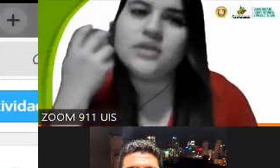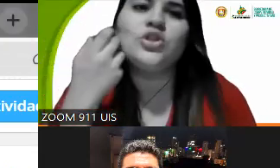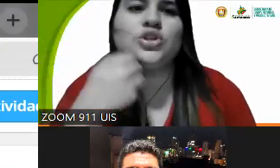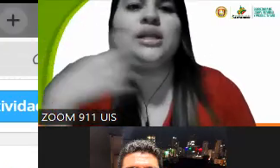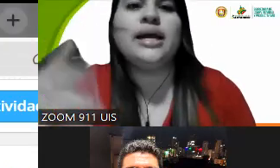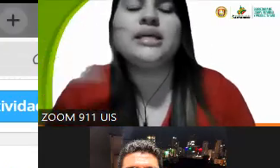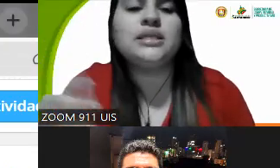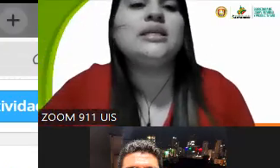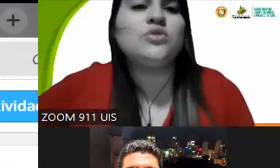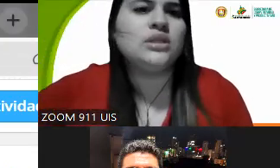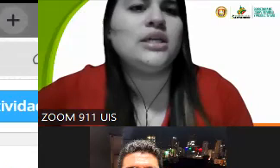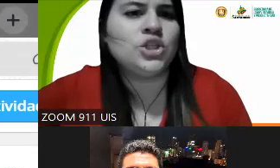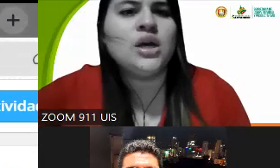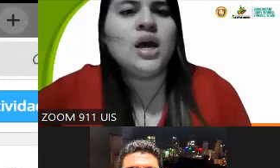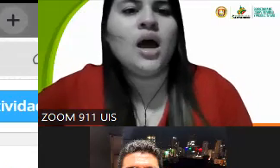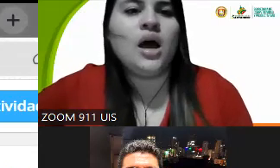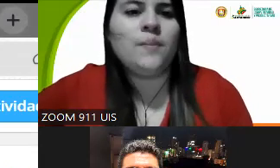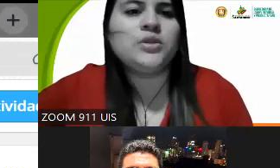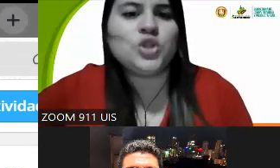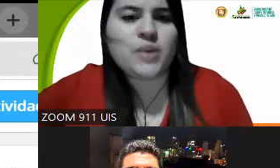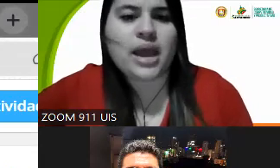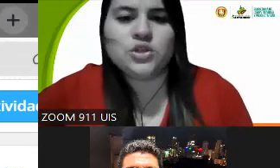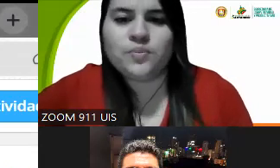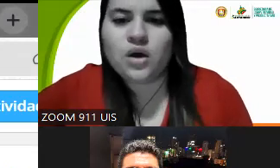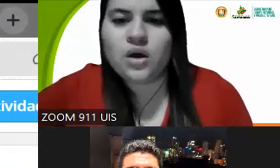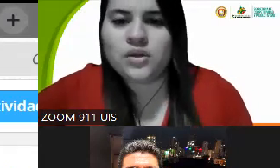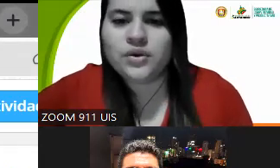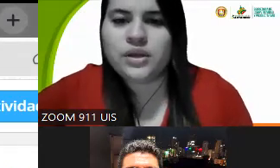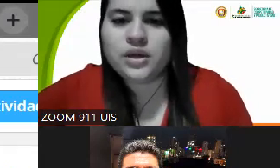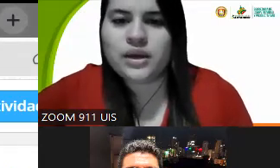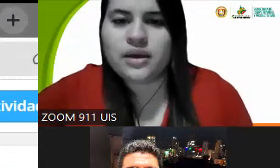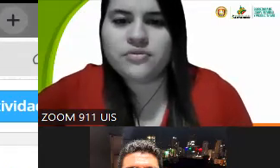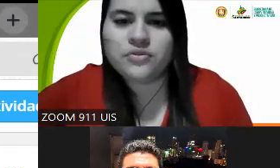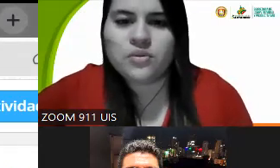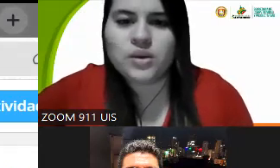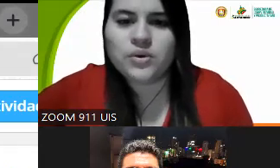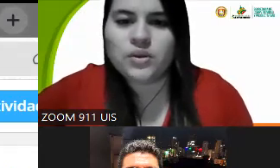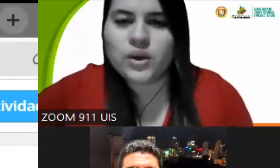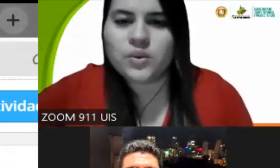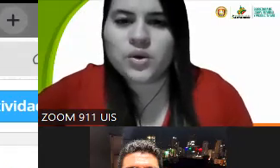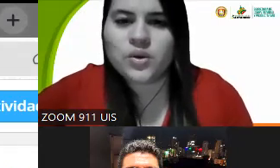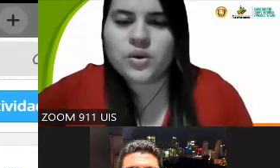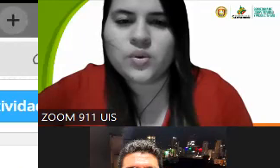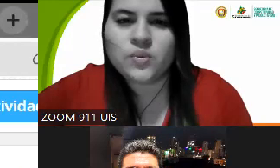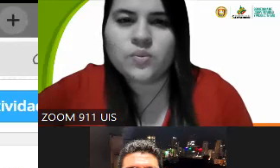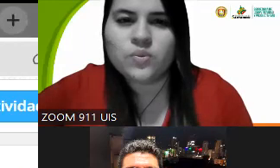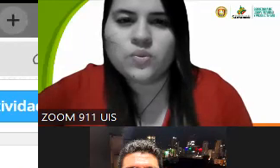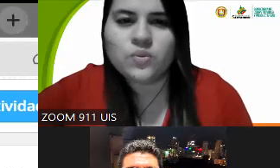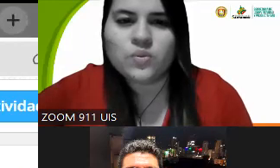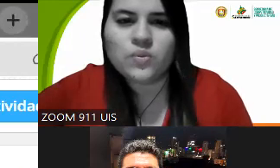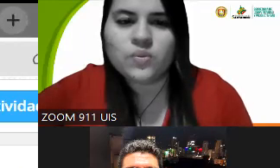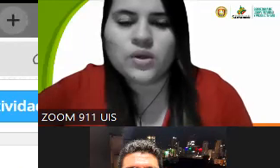anything else. Just like see the translation to Spanish. Oh, hold on here. I have some people in the waiting